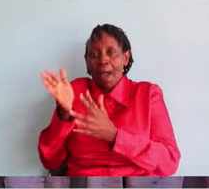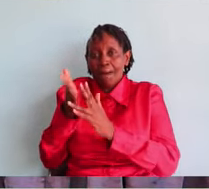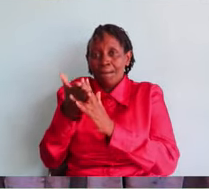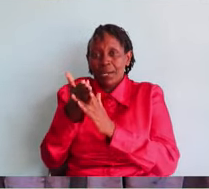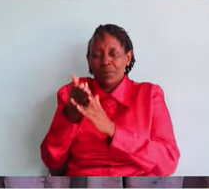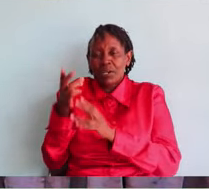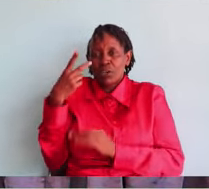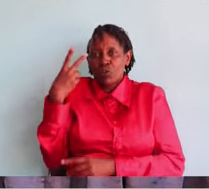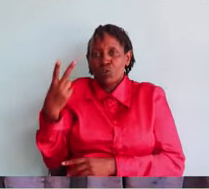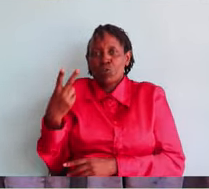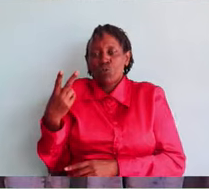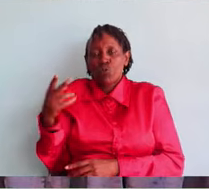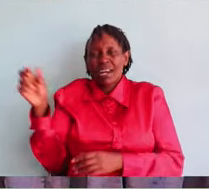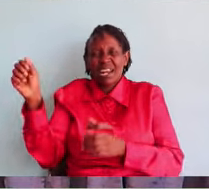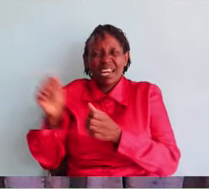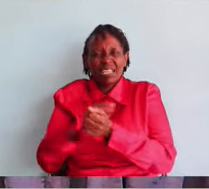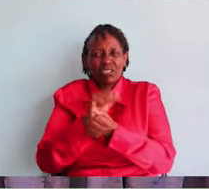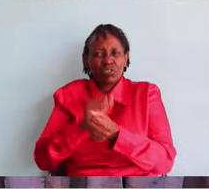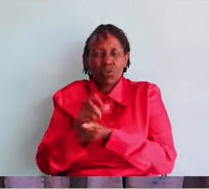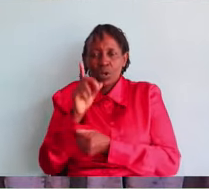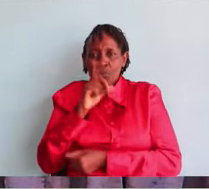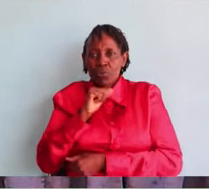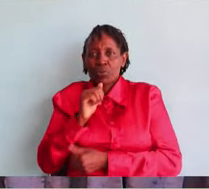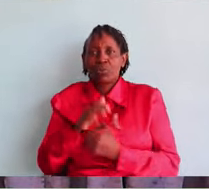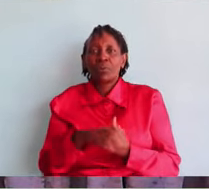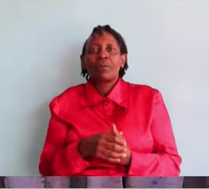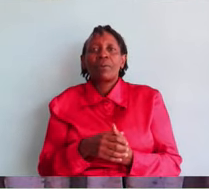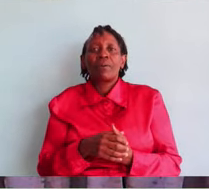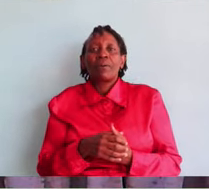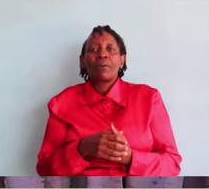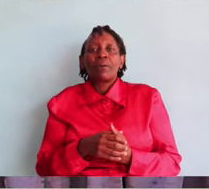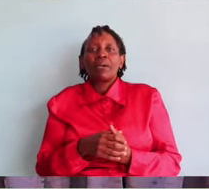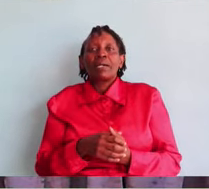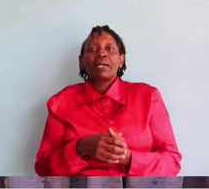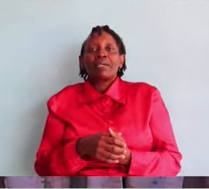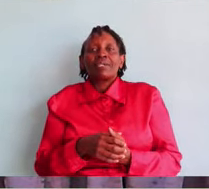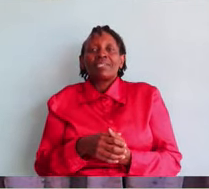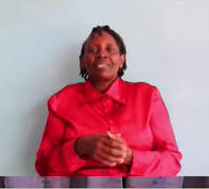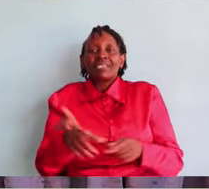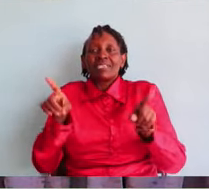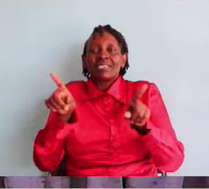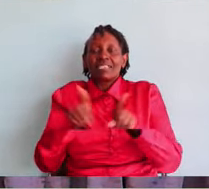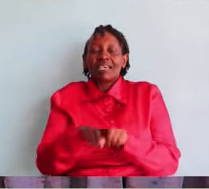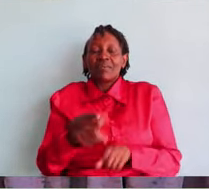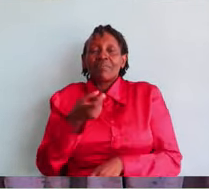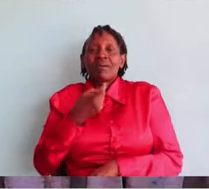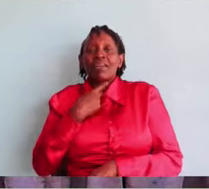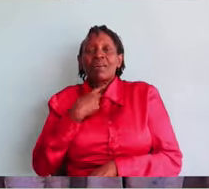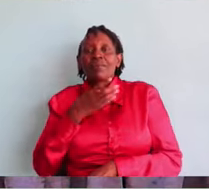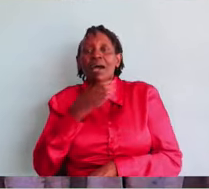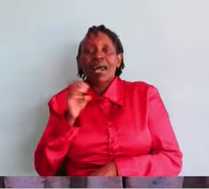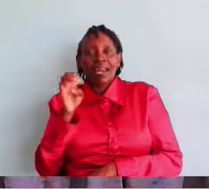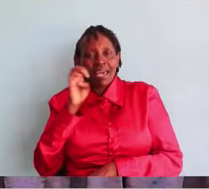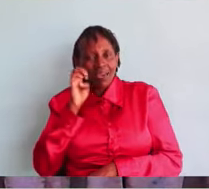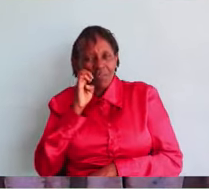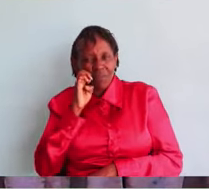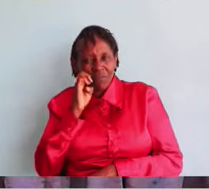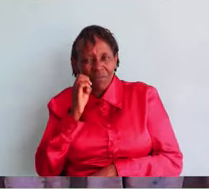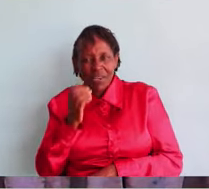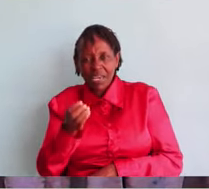two humans was destroyed. So just like Adam and Eve hid from God,